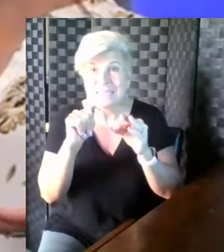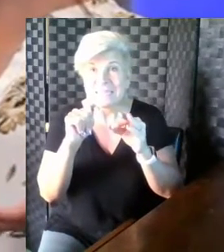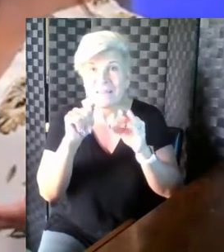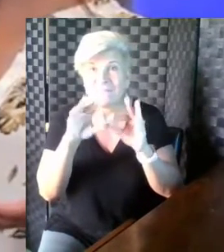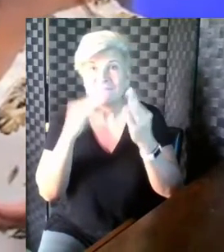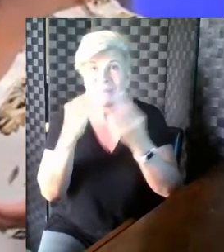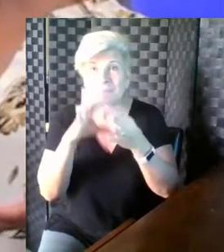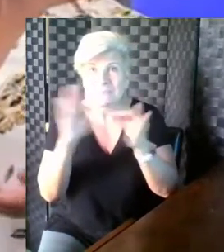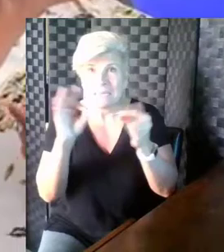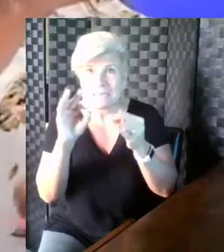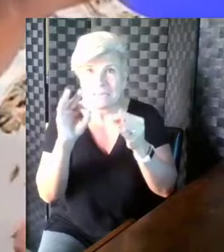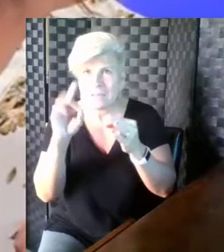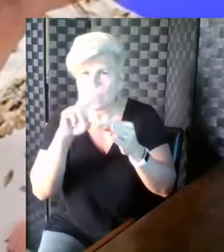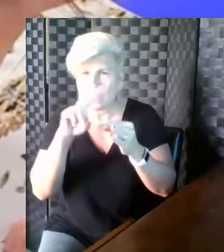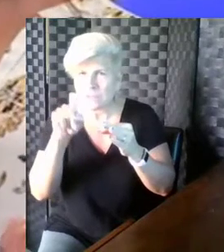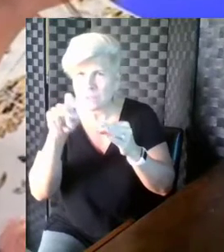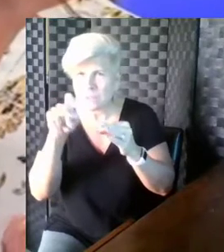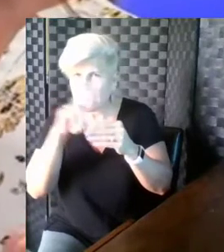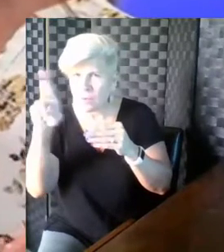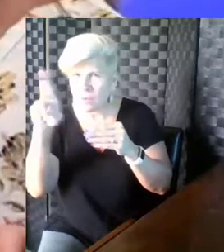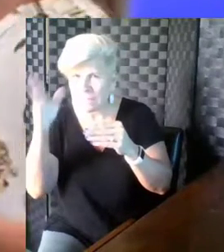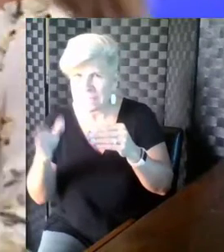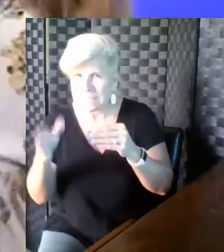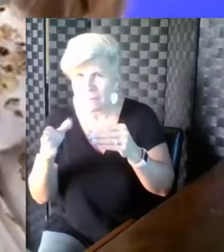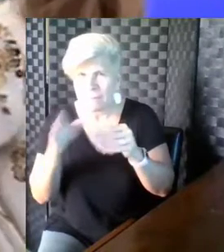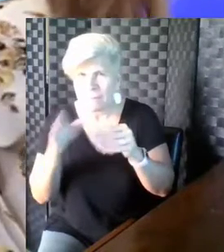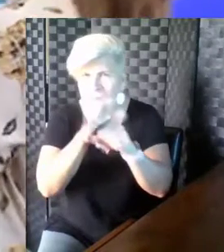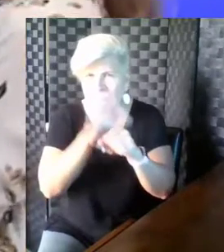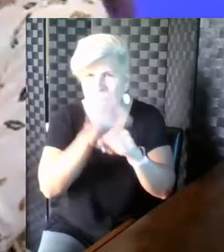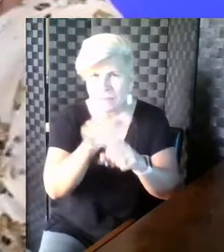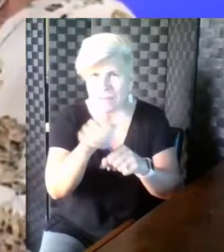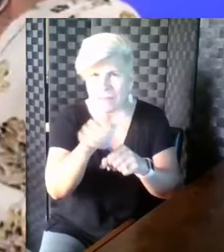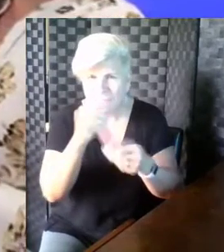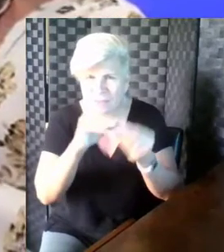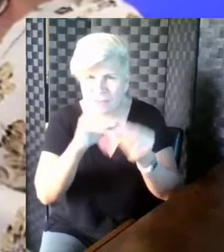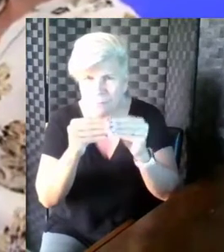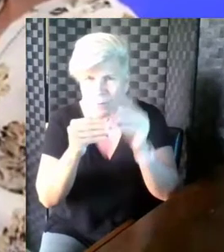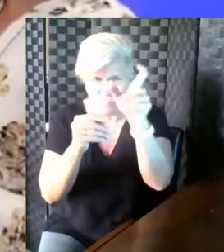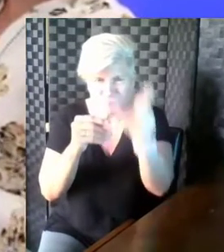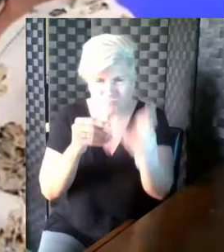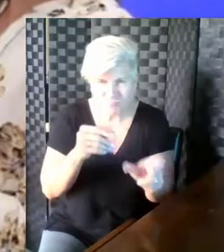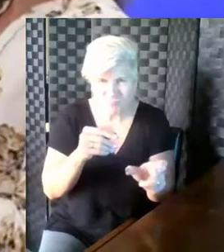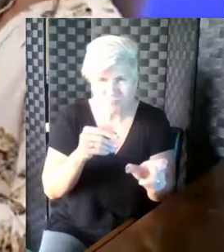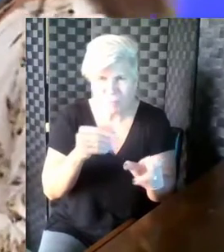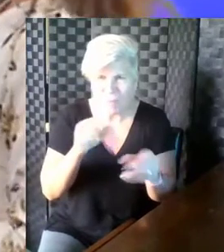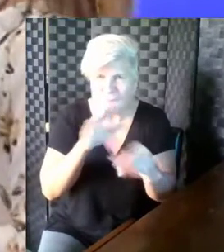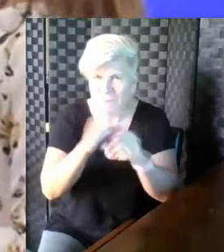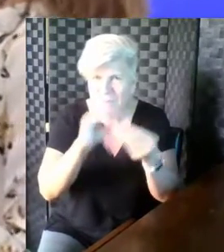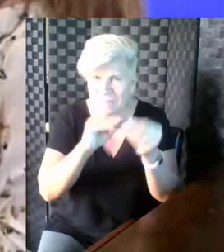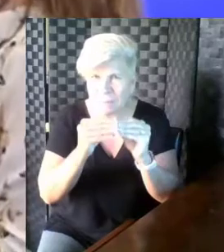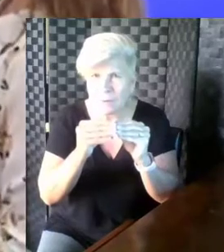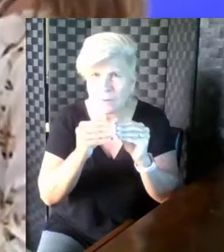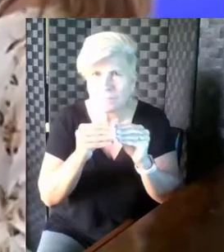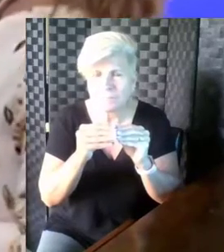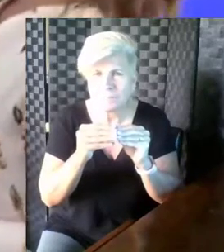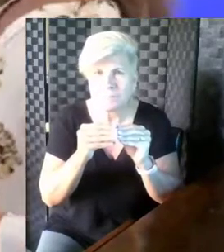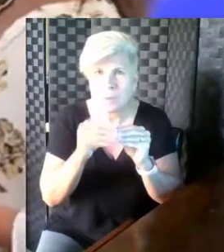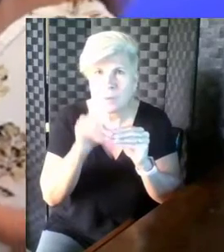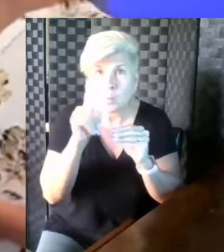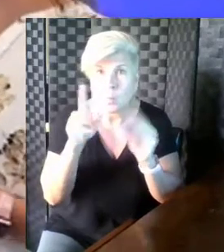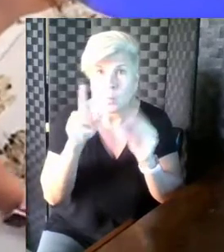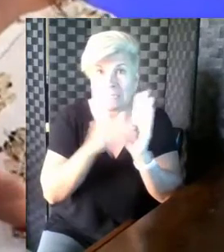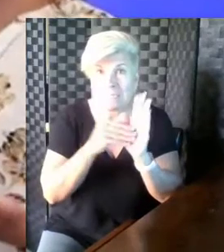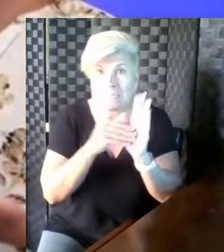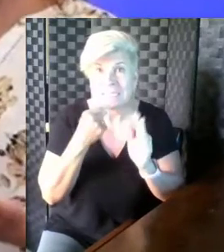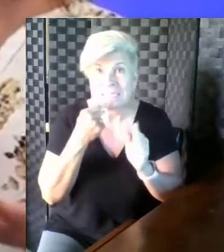question mark on the right-hand side, but can you help me fill in my numbers on those two other equations? If I've got one